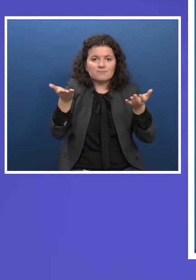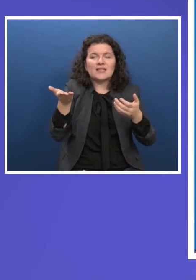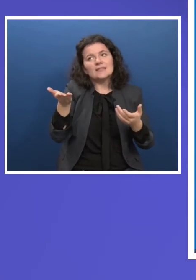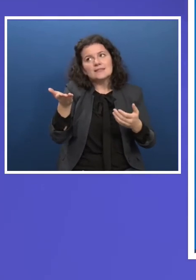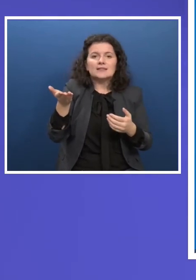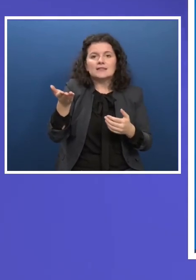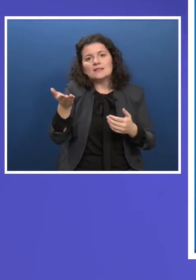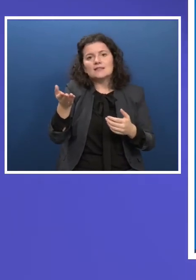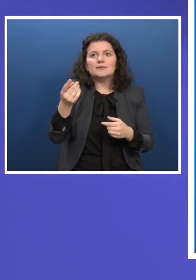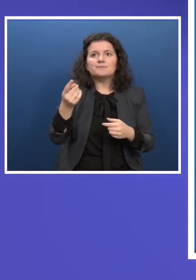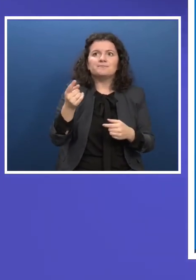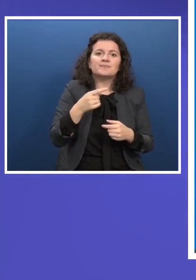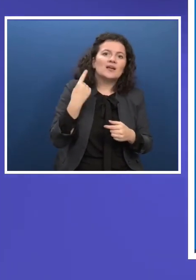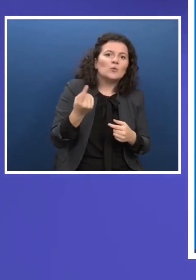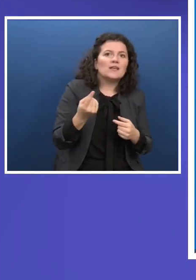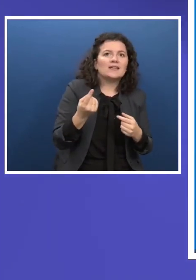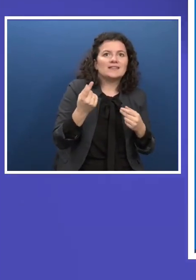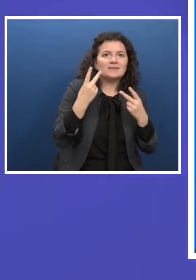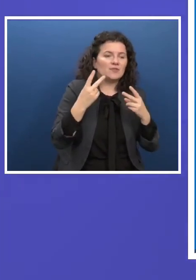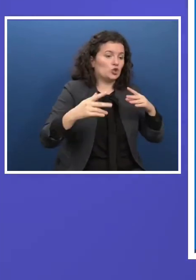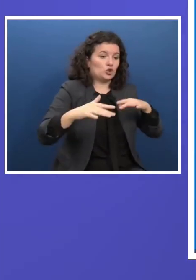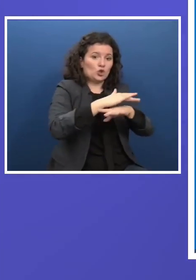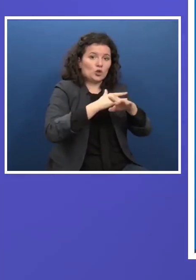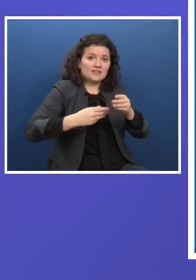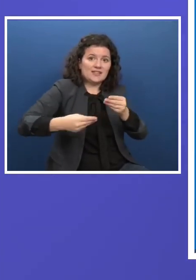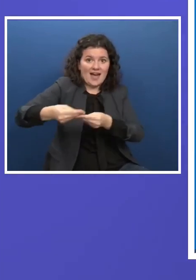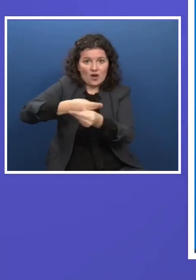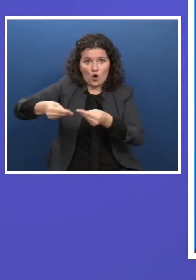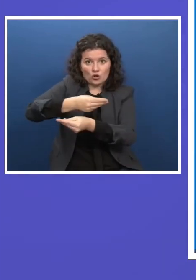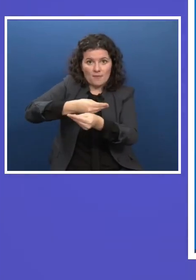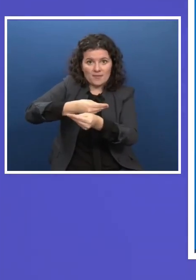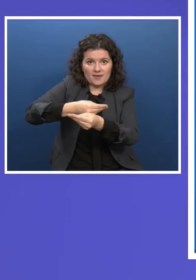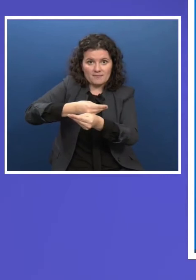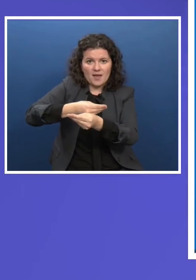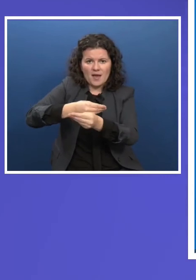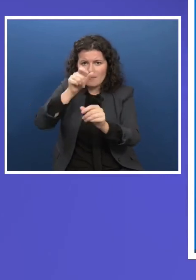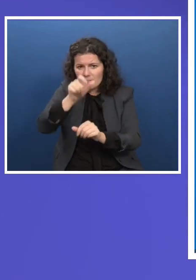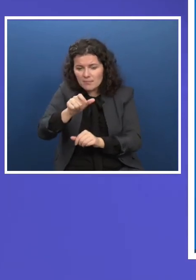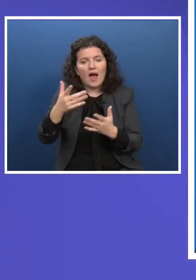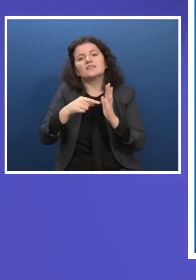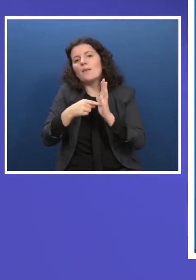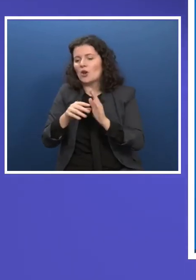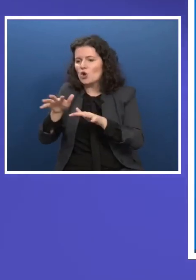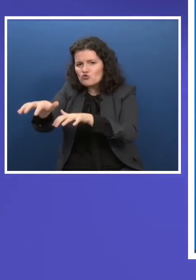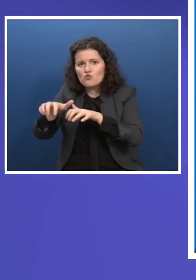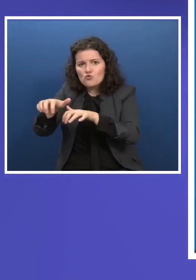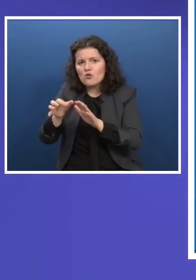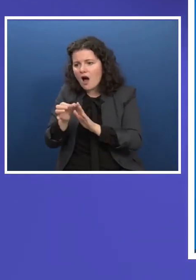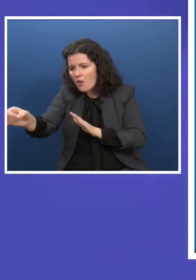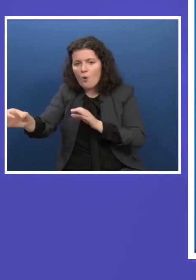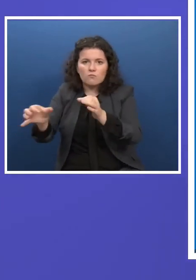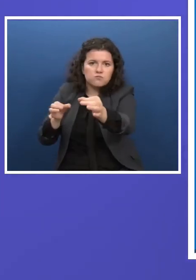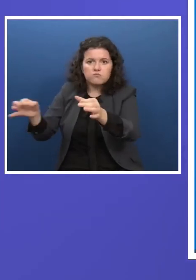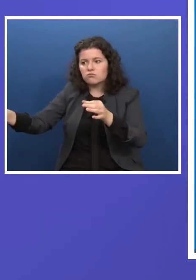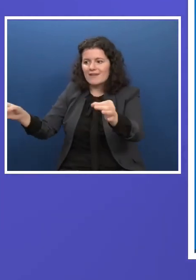like socioeconomic backgrounds, the poorest socioeconomic backgrounds in rural area, and say the problem is there. The problem